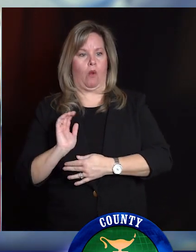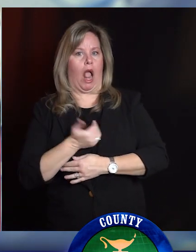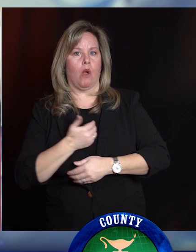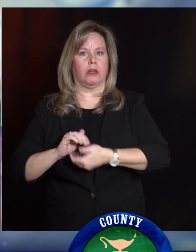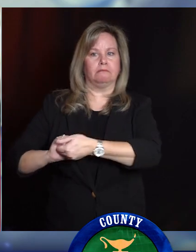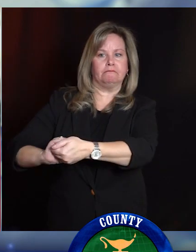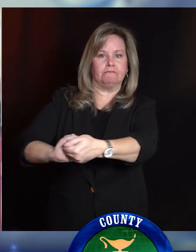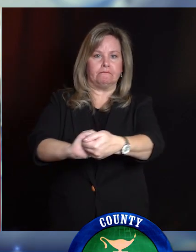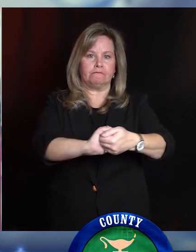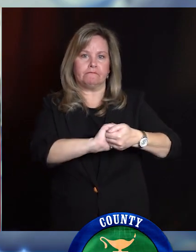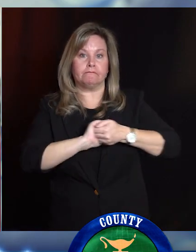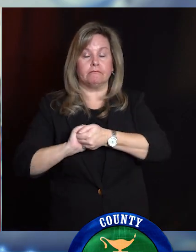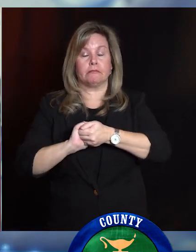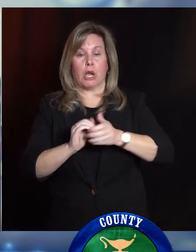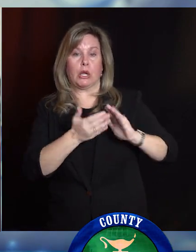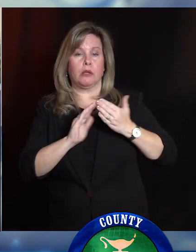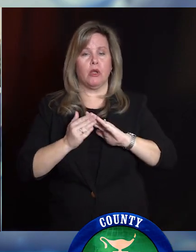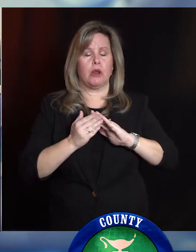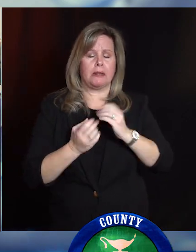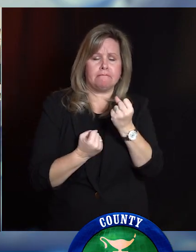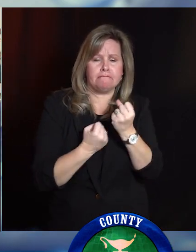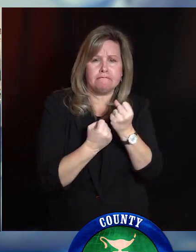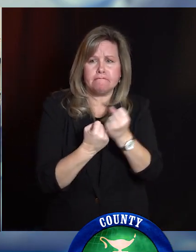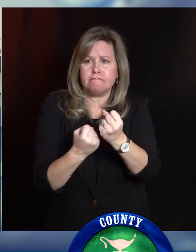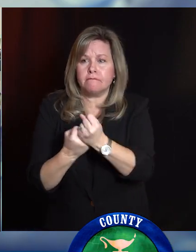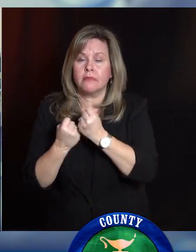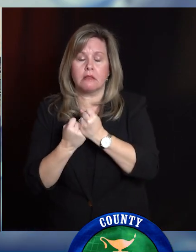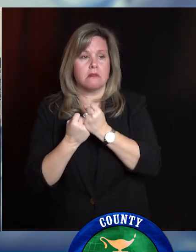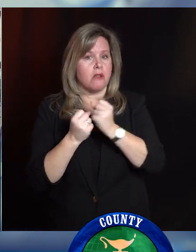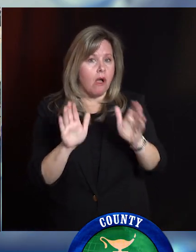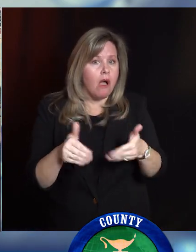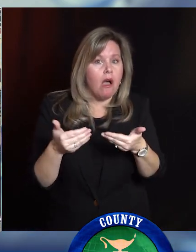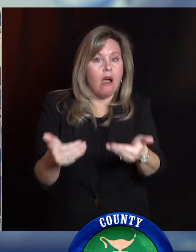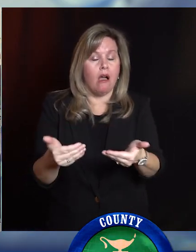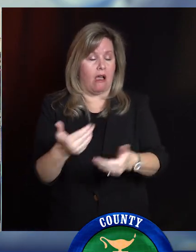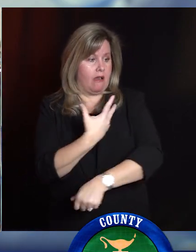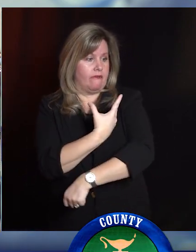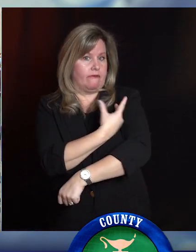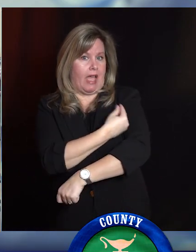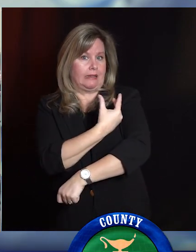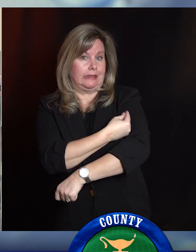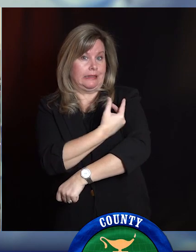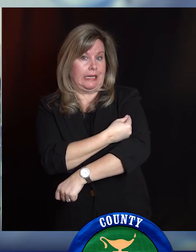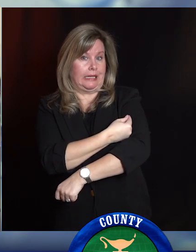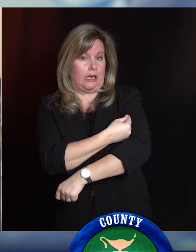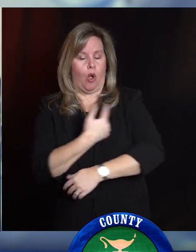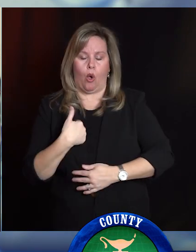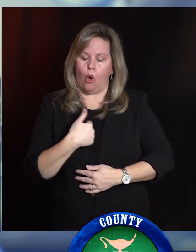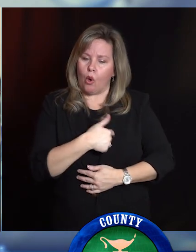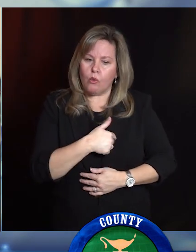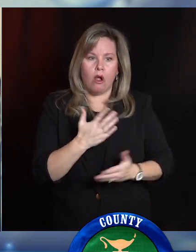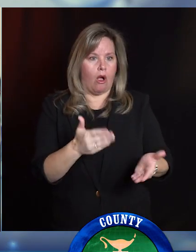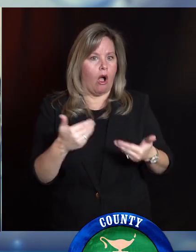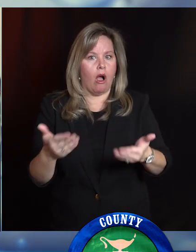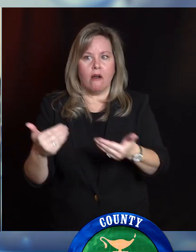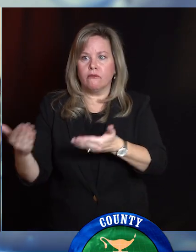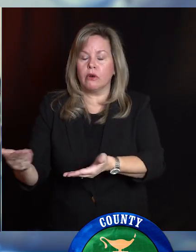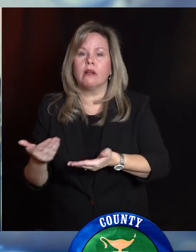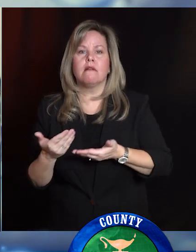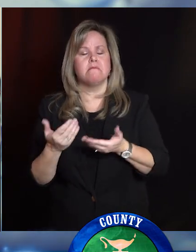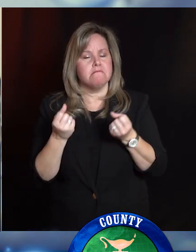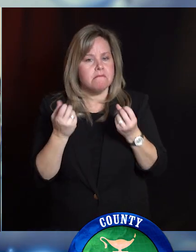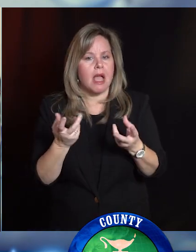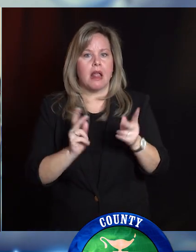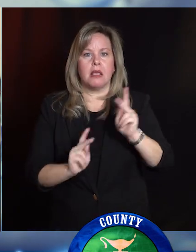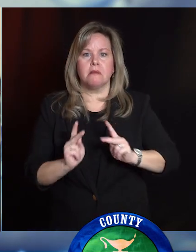offer vaccine and to offer quantity of vaccine and equity in distribution in a way that we believe is unmatched anywhere.